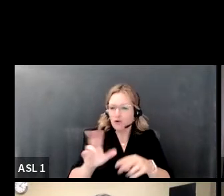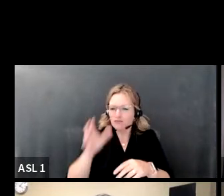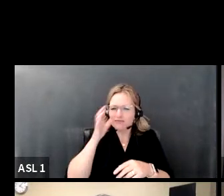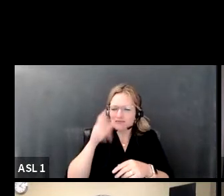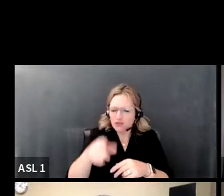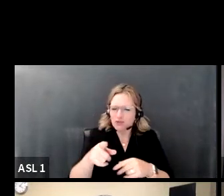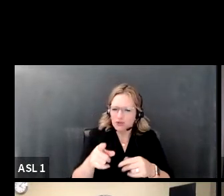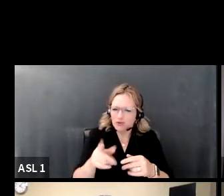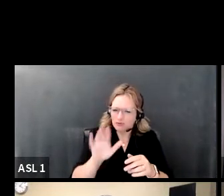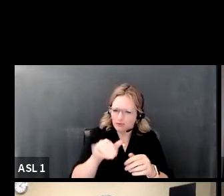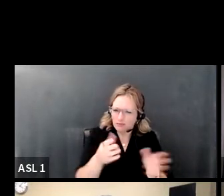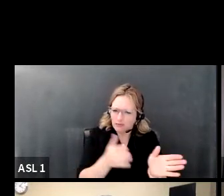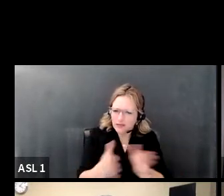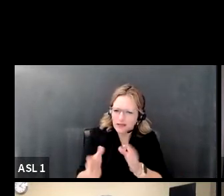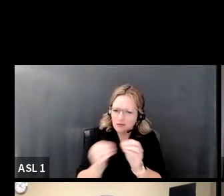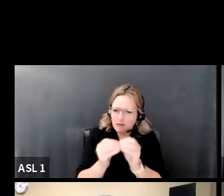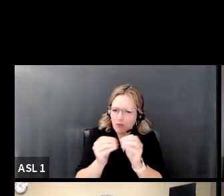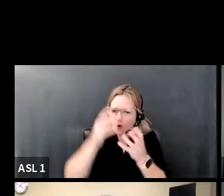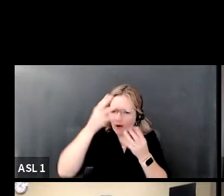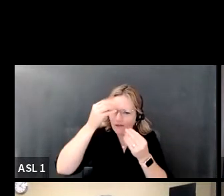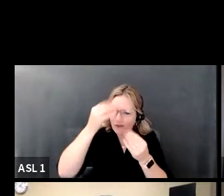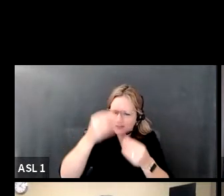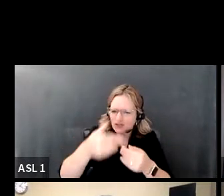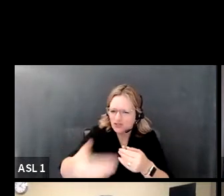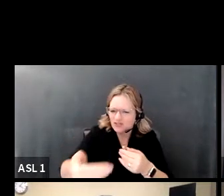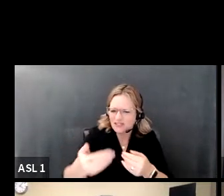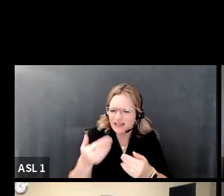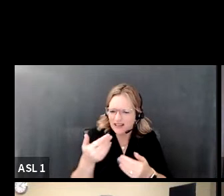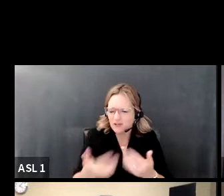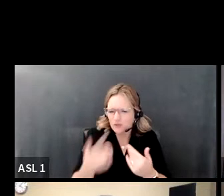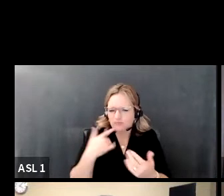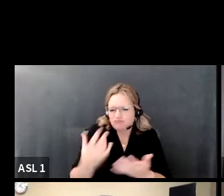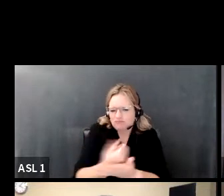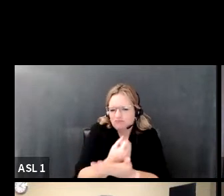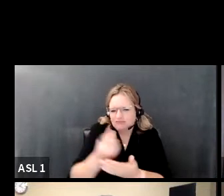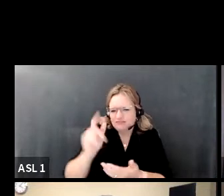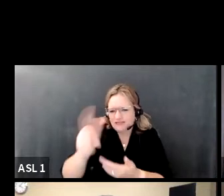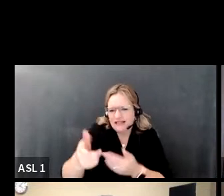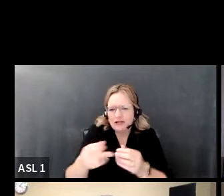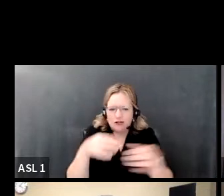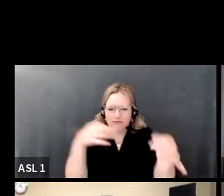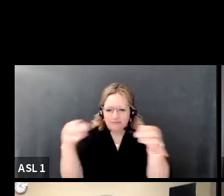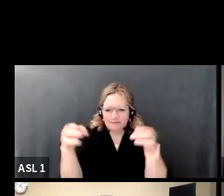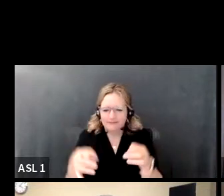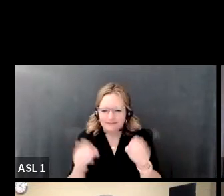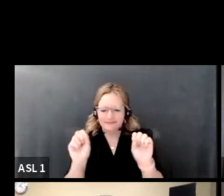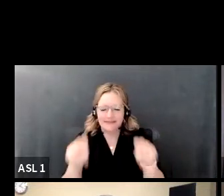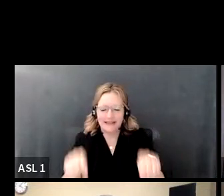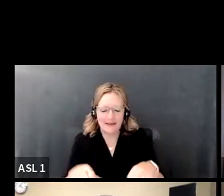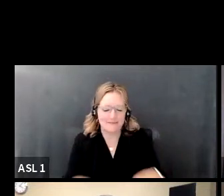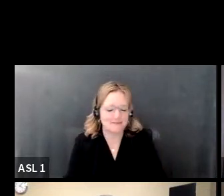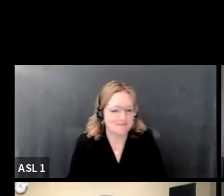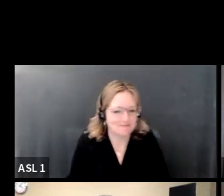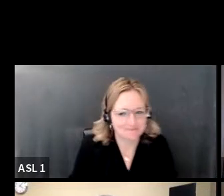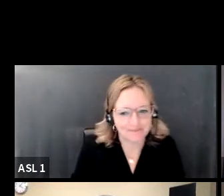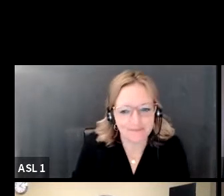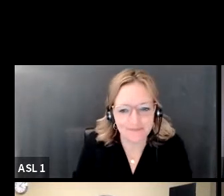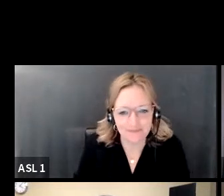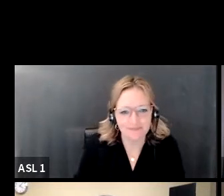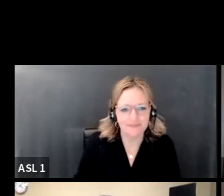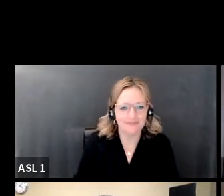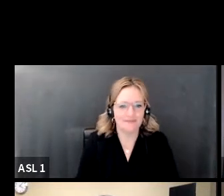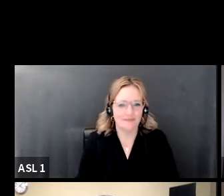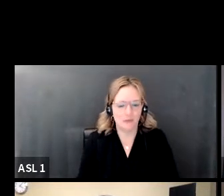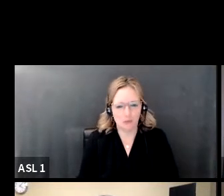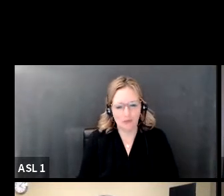chair chair deans with some information so you can certainly take that opportunity to uh increase uh the what you